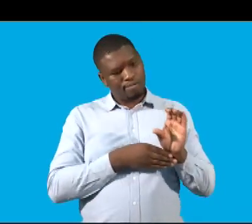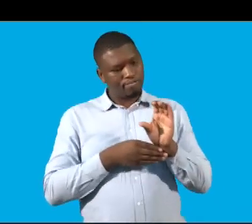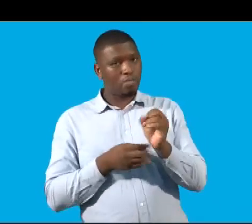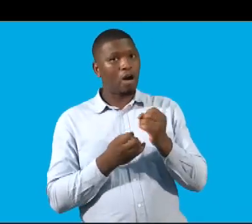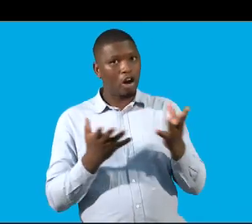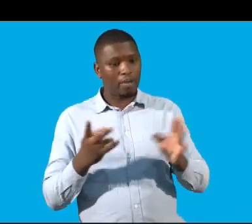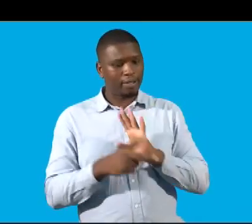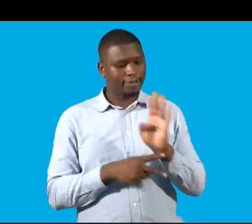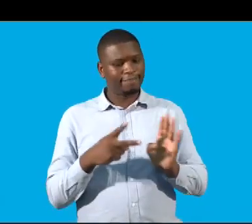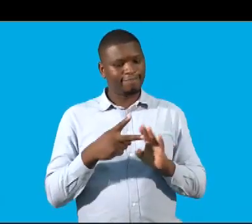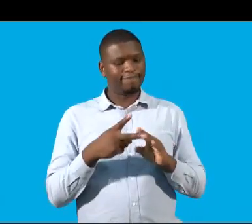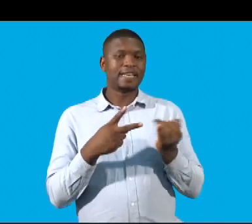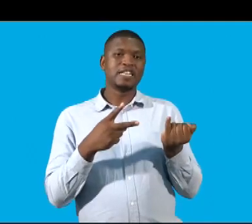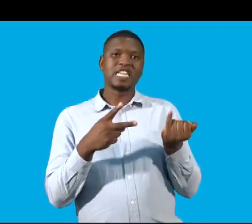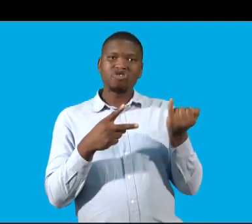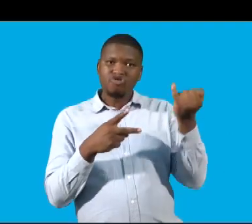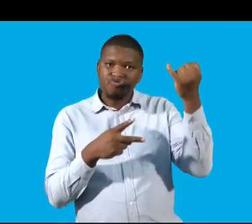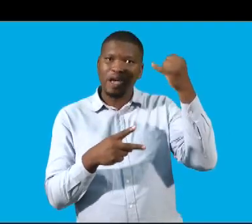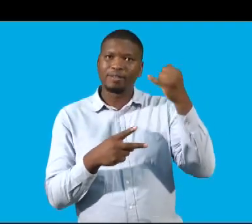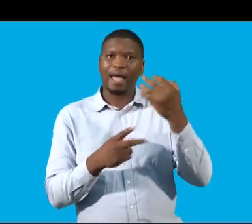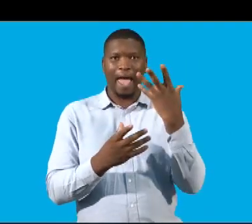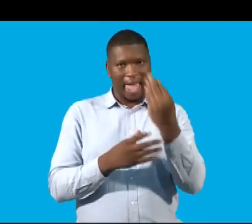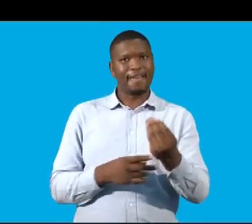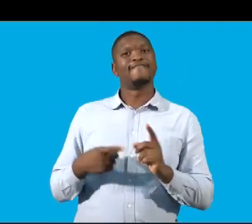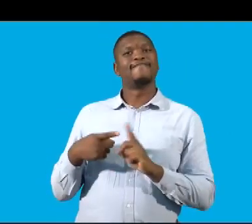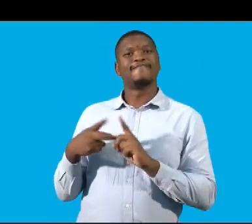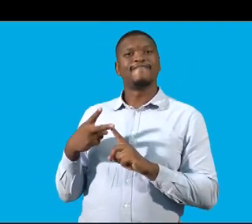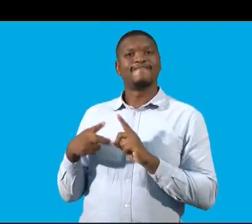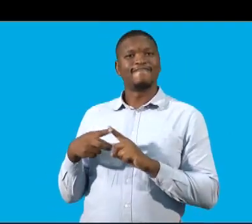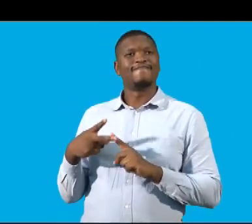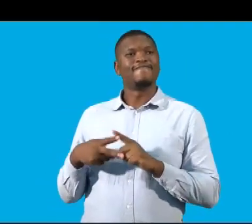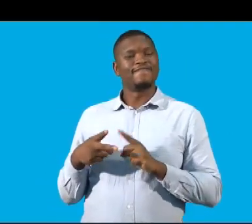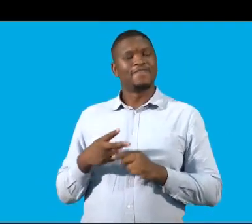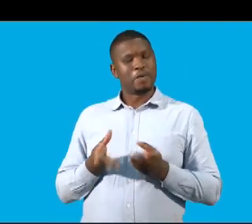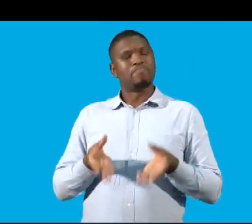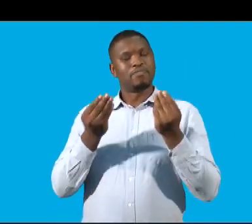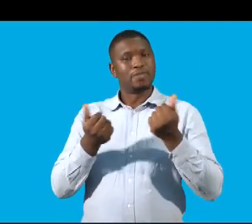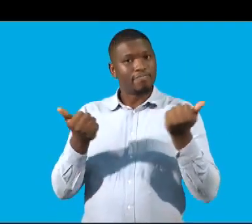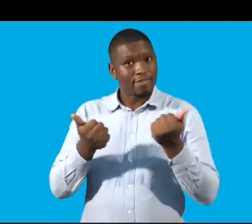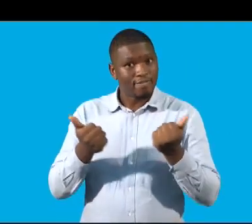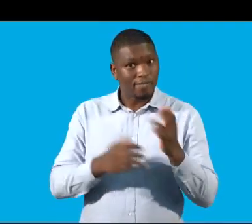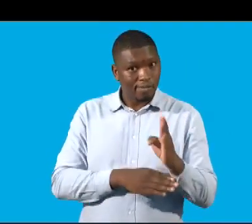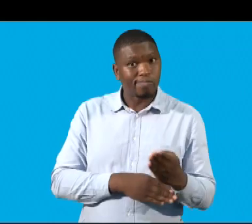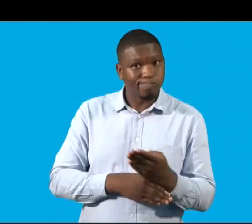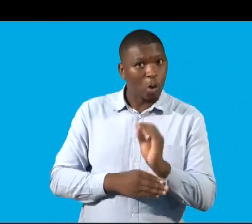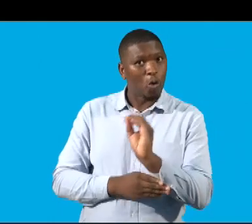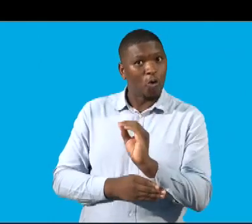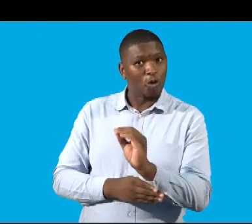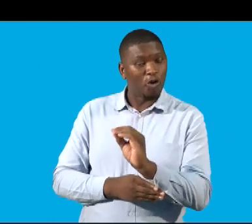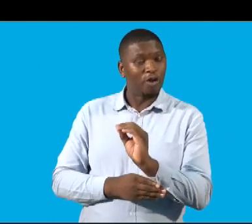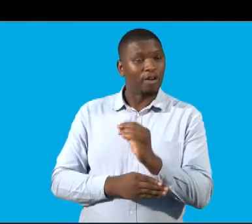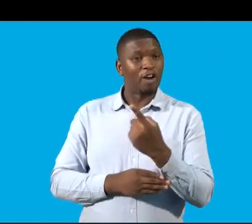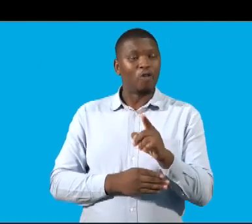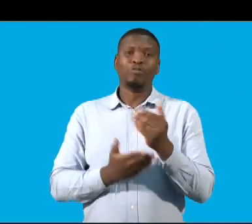account. We have the interest that was charged to that savings account, or the interest that is gained in that